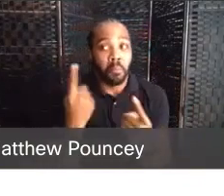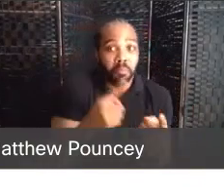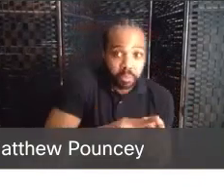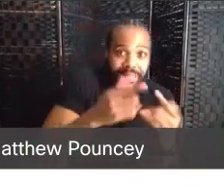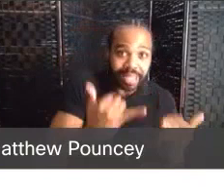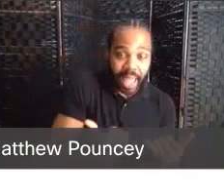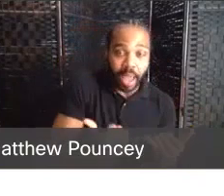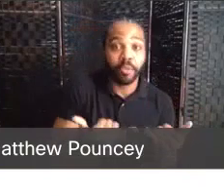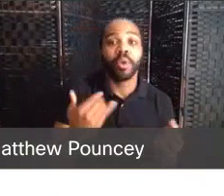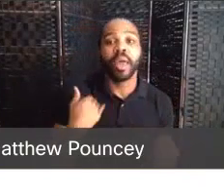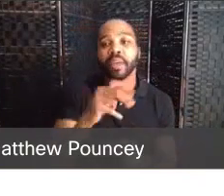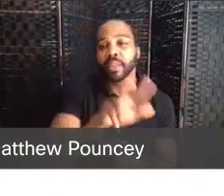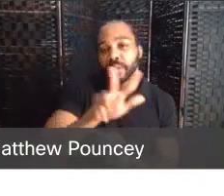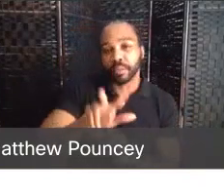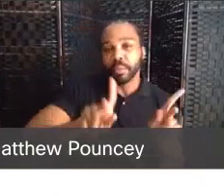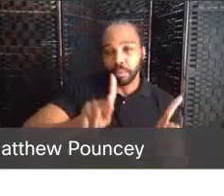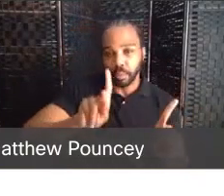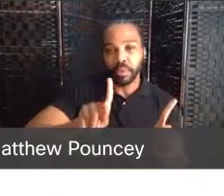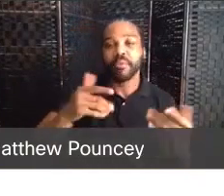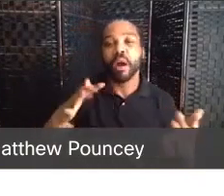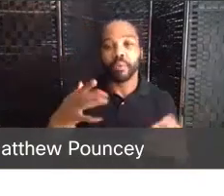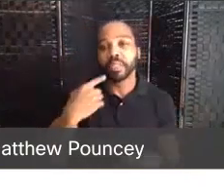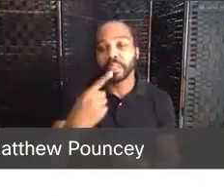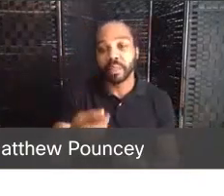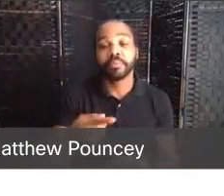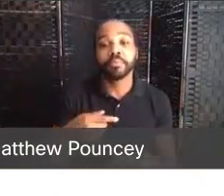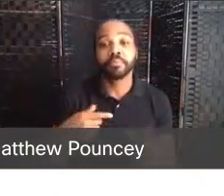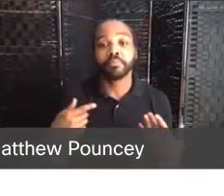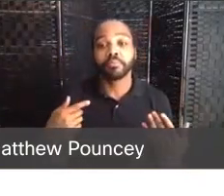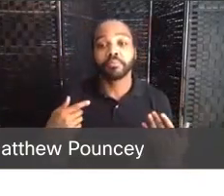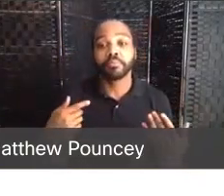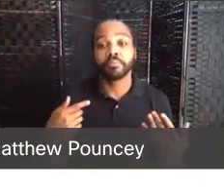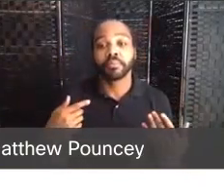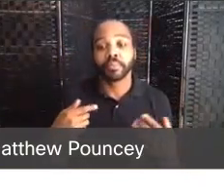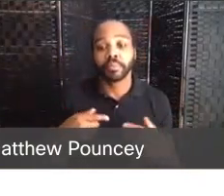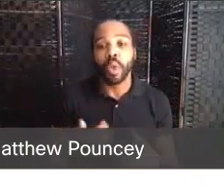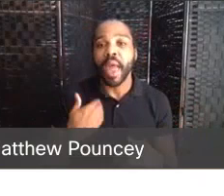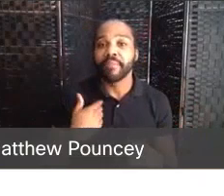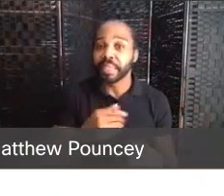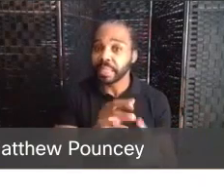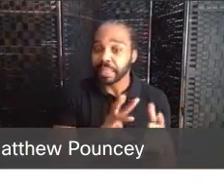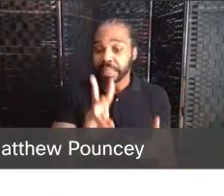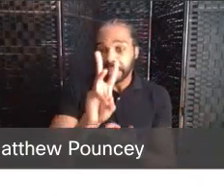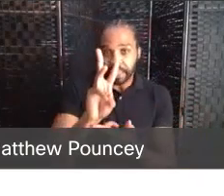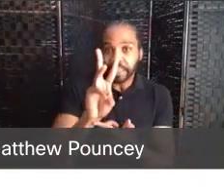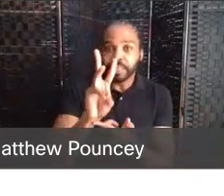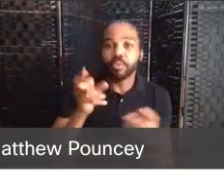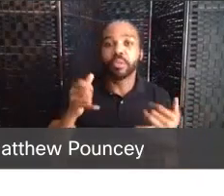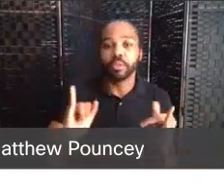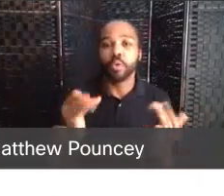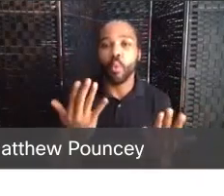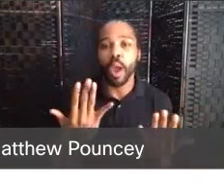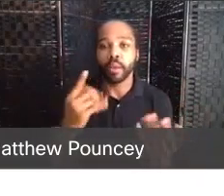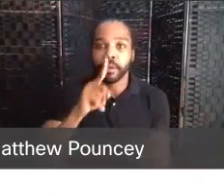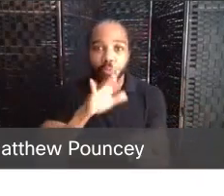people. And as I said, there are 6 where we are still awaiting confirmation for